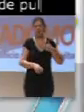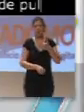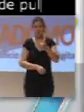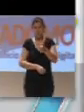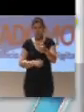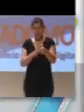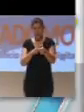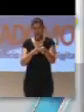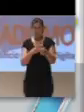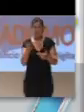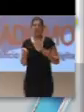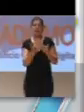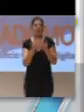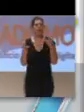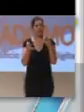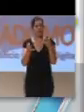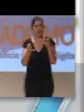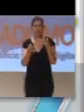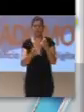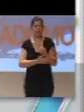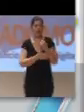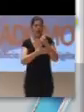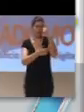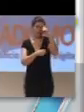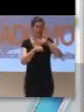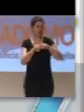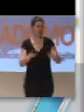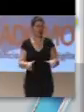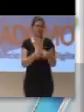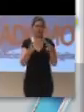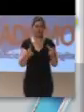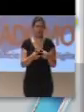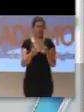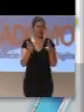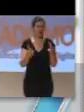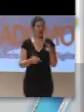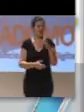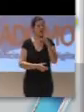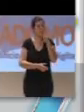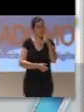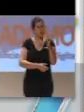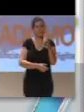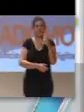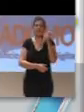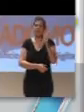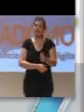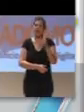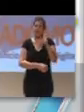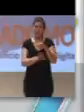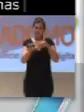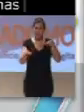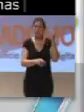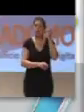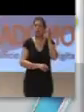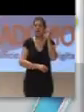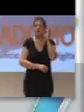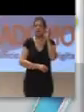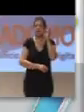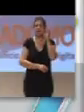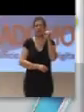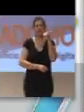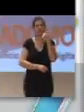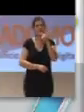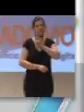However, even with in the case of the women that are victims of gender violence, some of them, what they demand